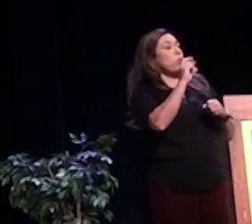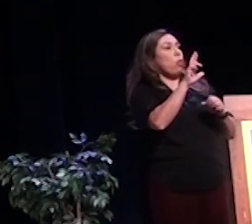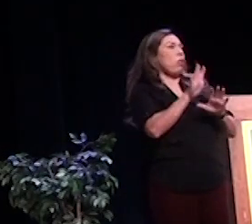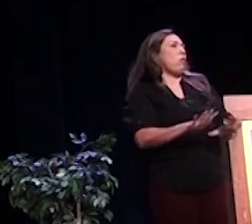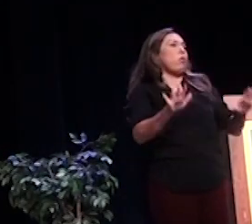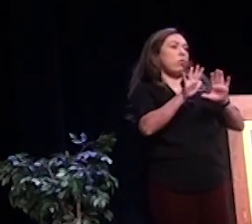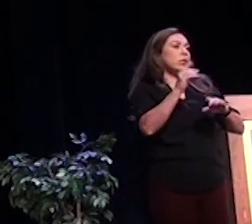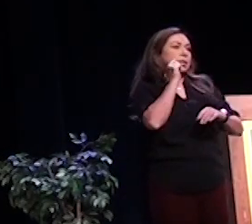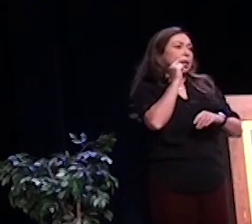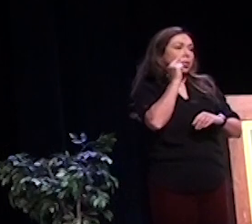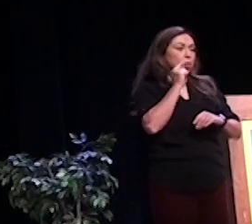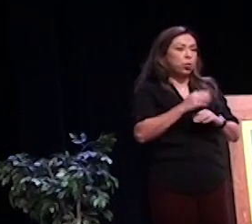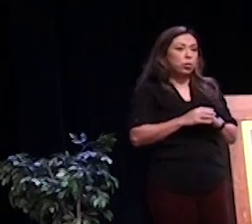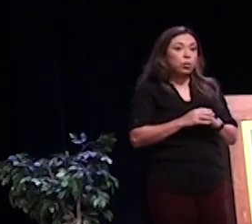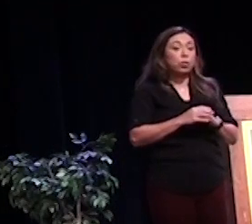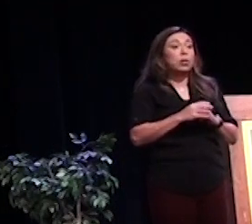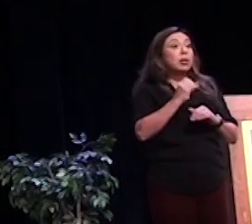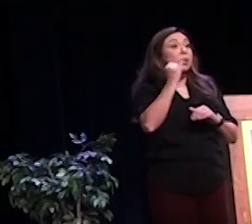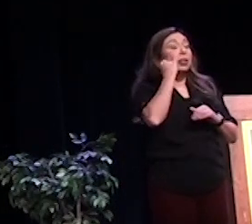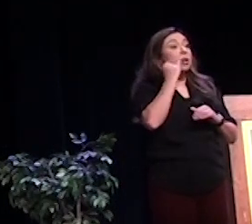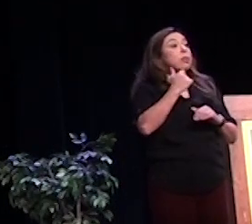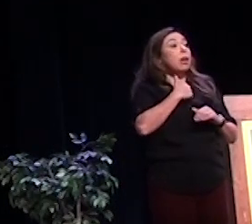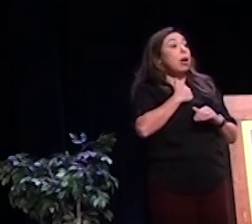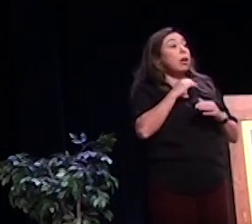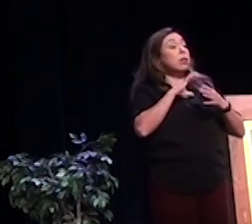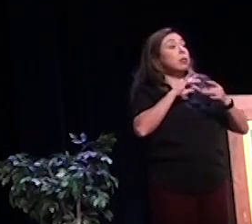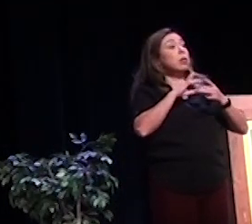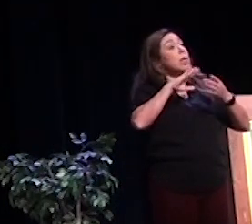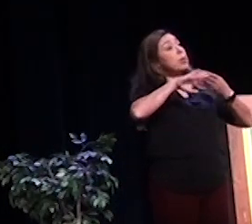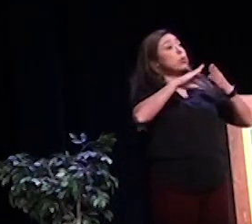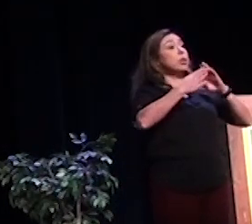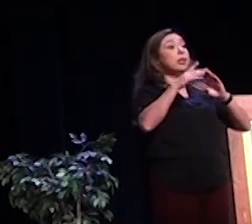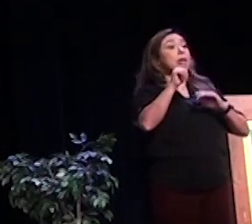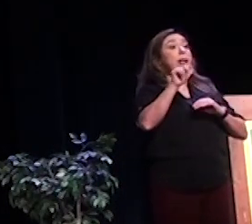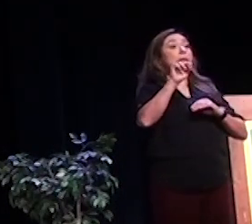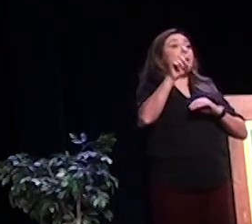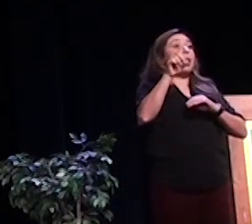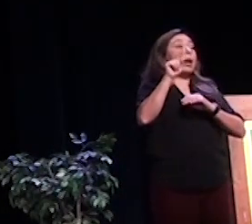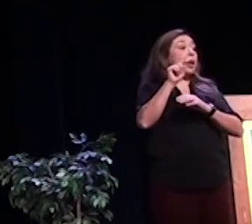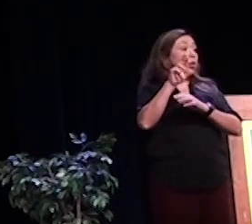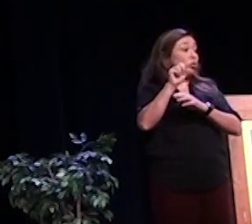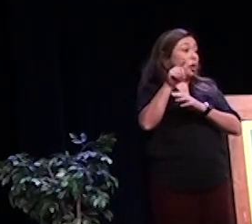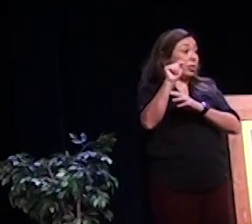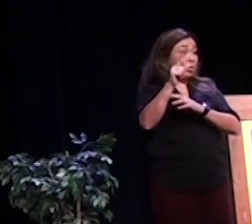So just to get a gauge, if I say community land trust, raise your hand if you know what I'm talking about.